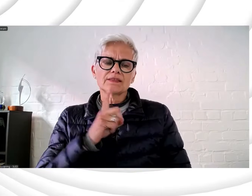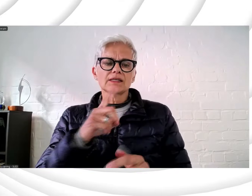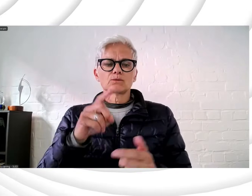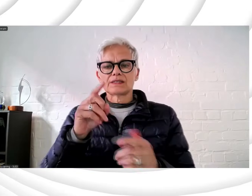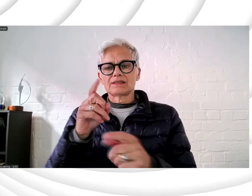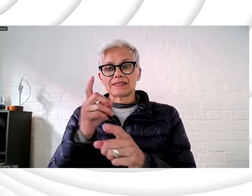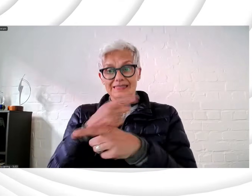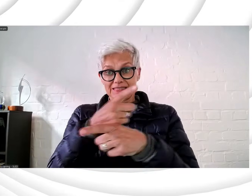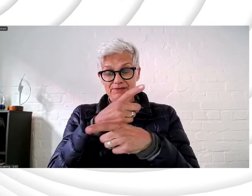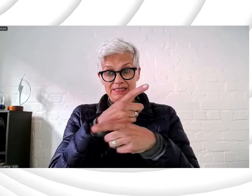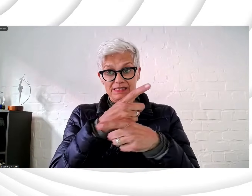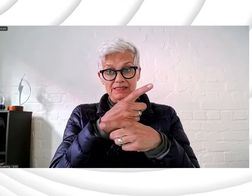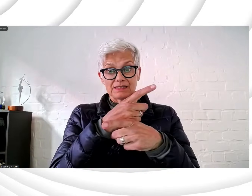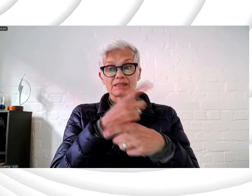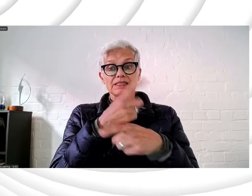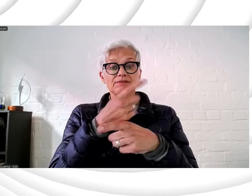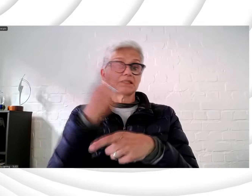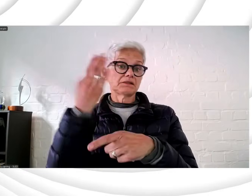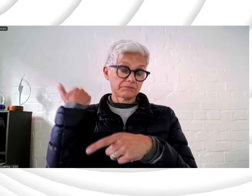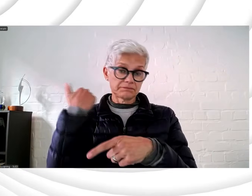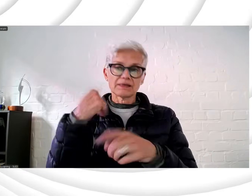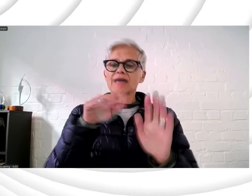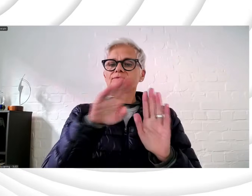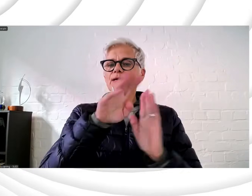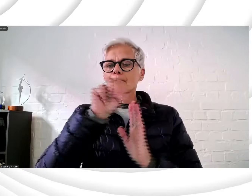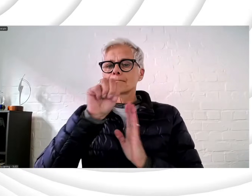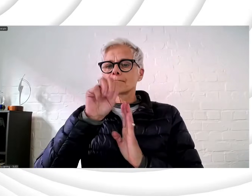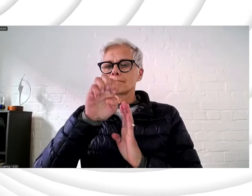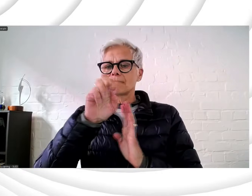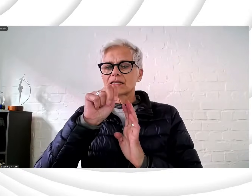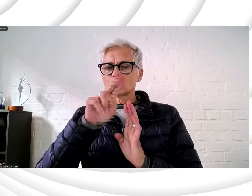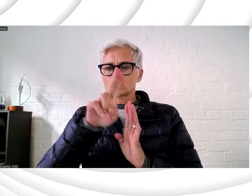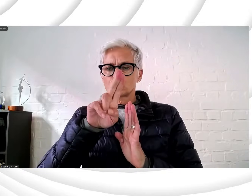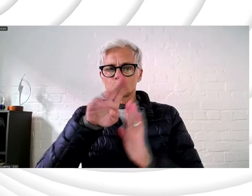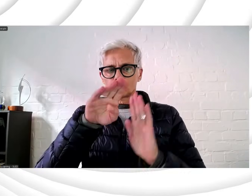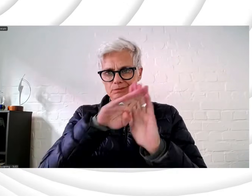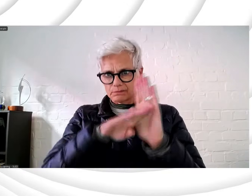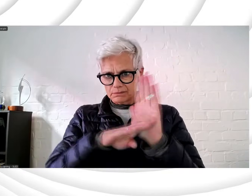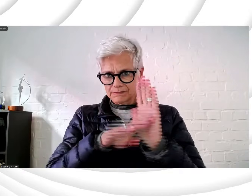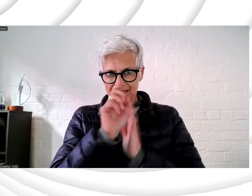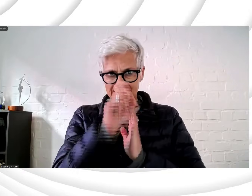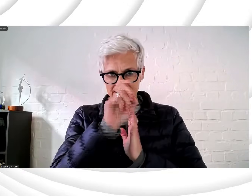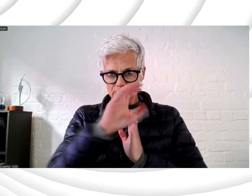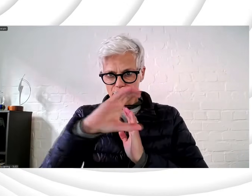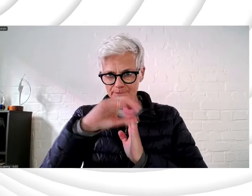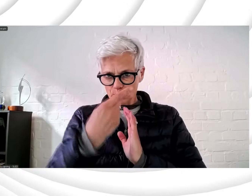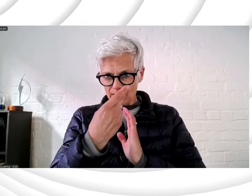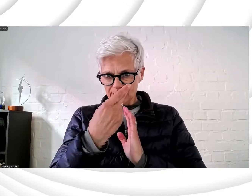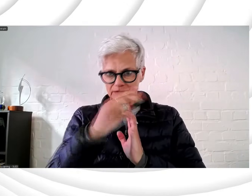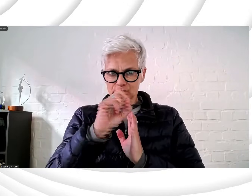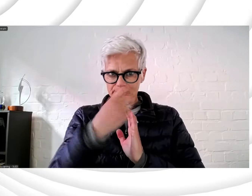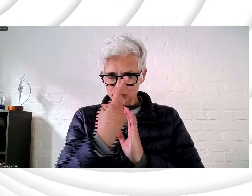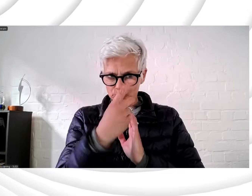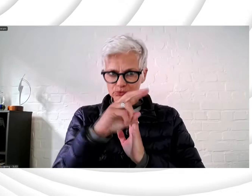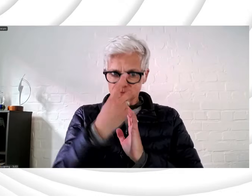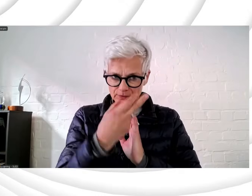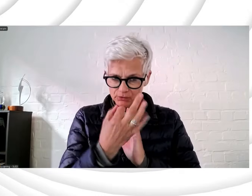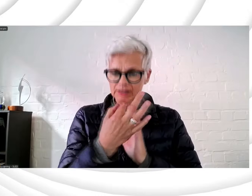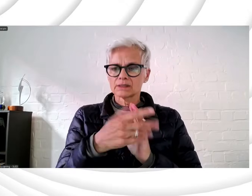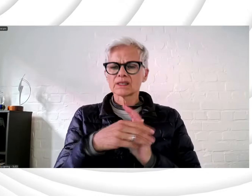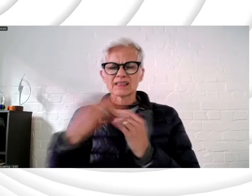money so that we can continue with our work, having protection of our material electronically is very